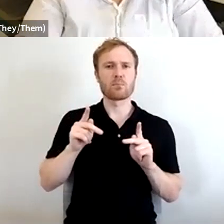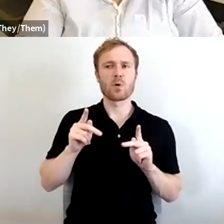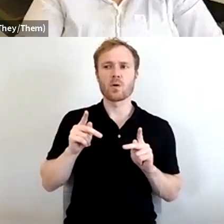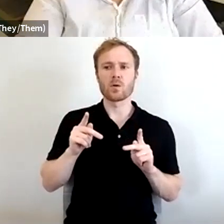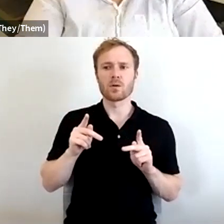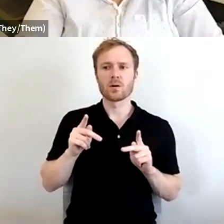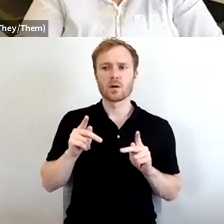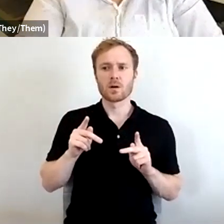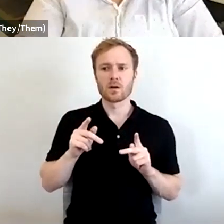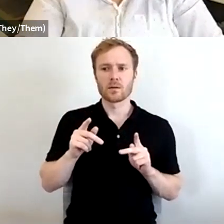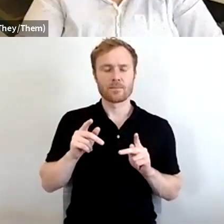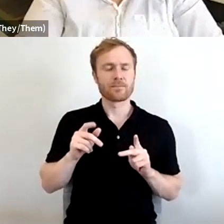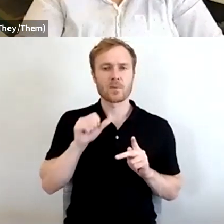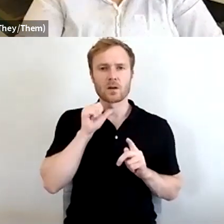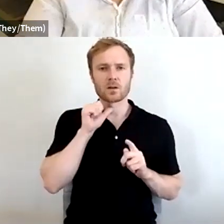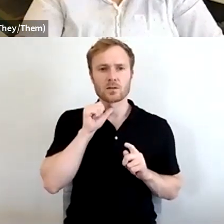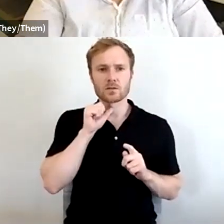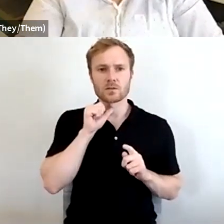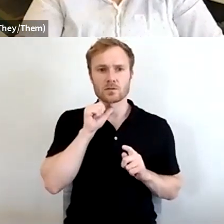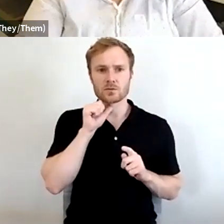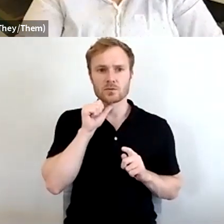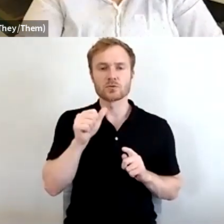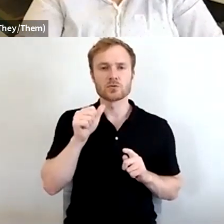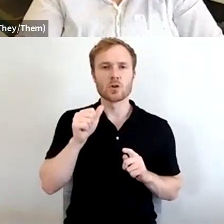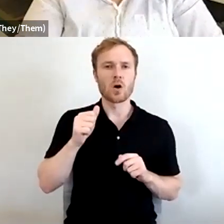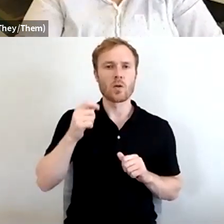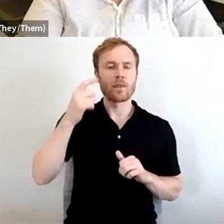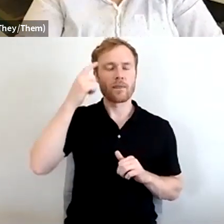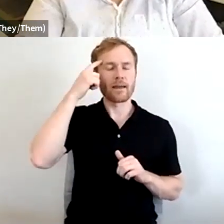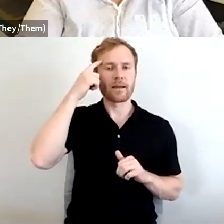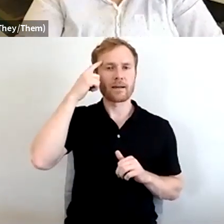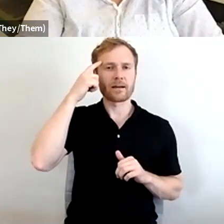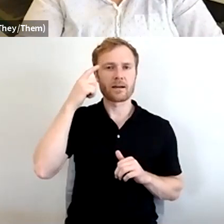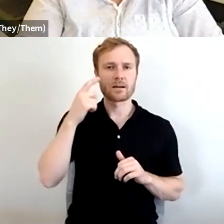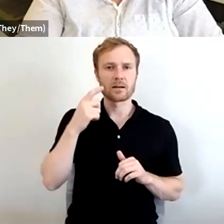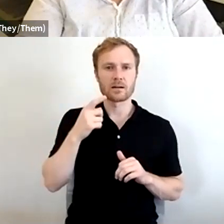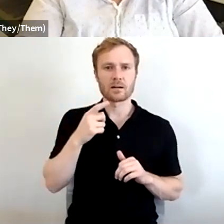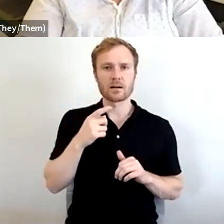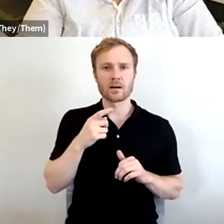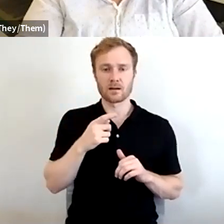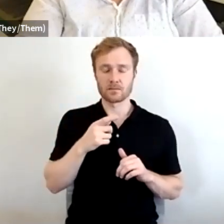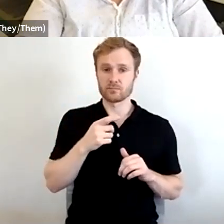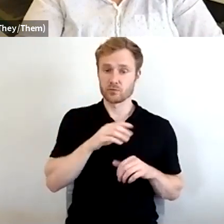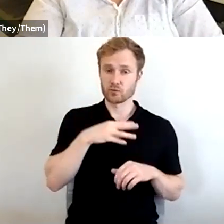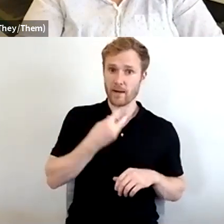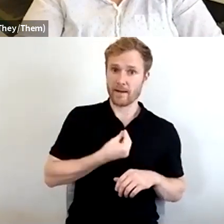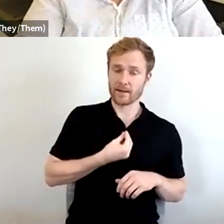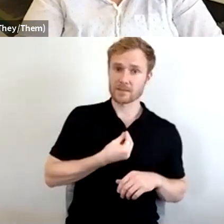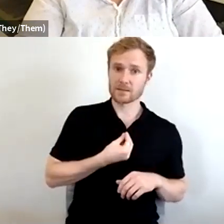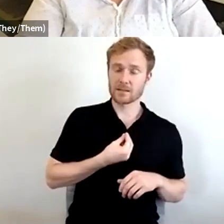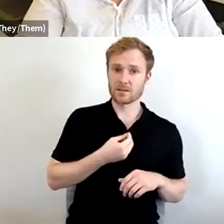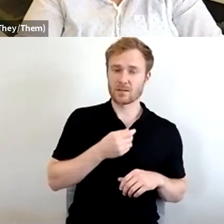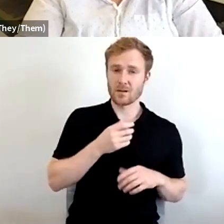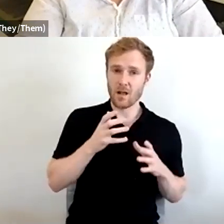about whether their very identity is going to offend somebody or whether they're imposing on someone